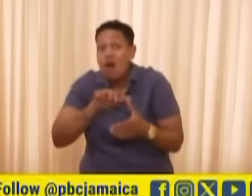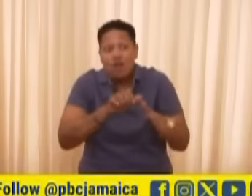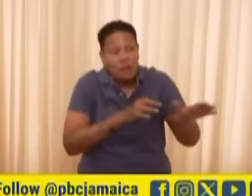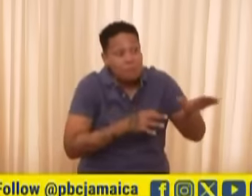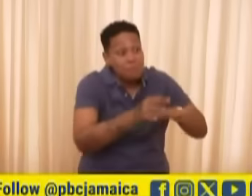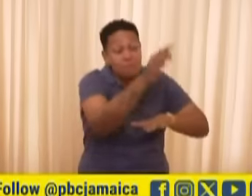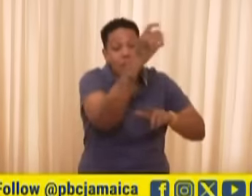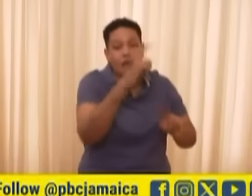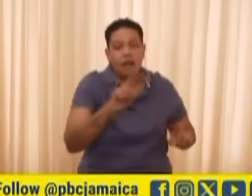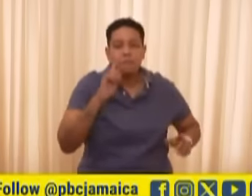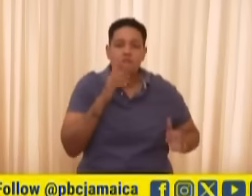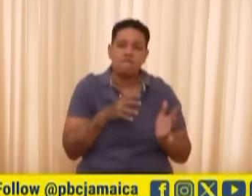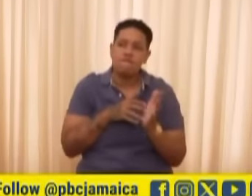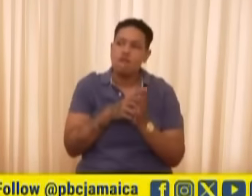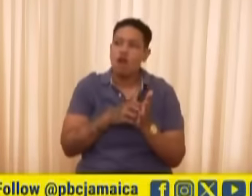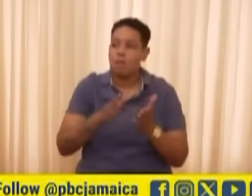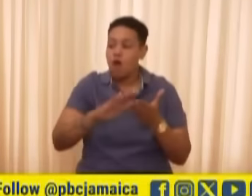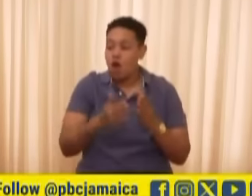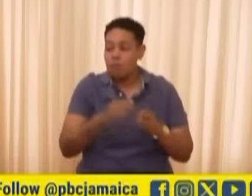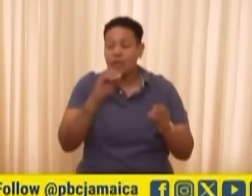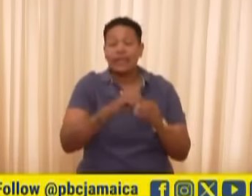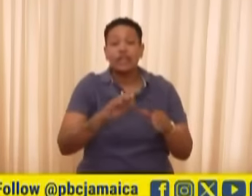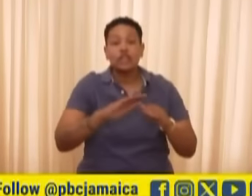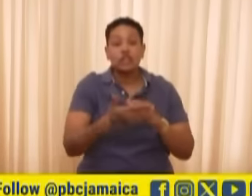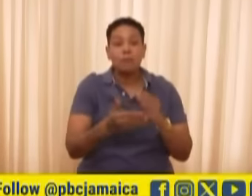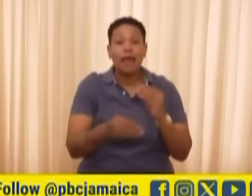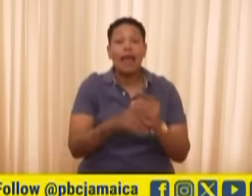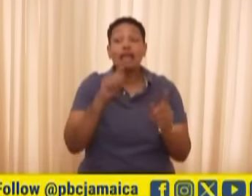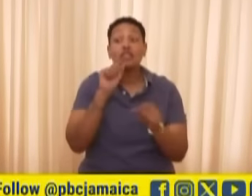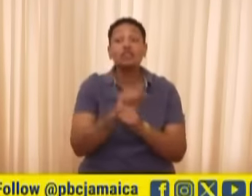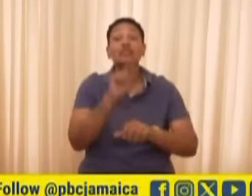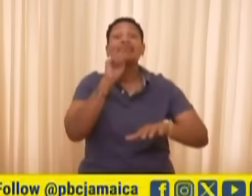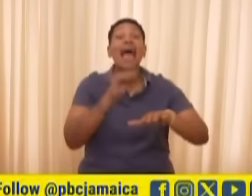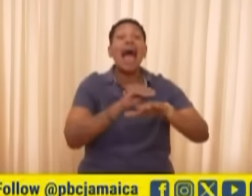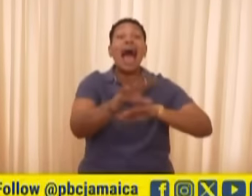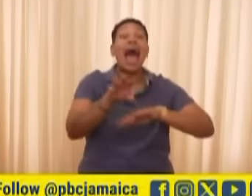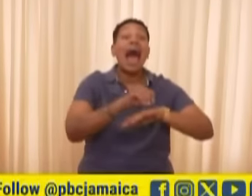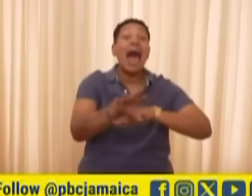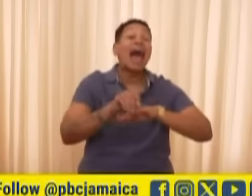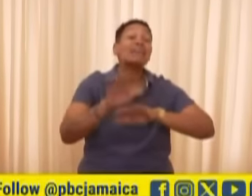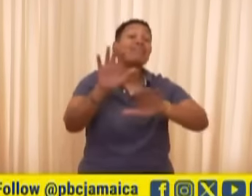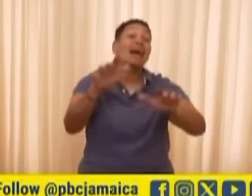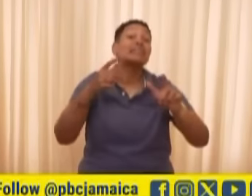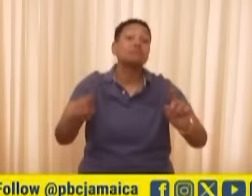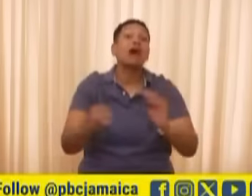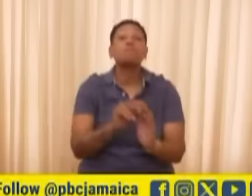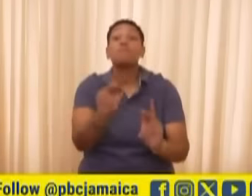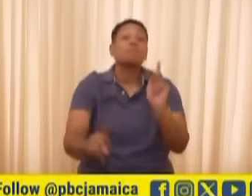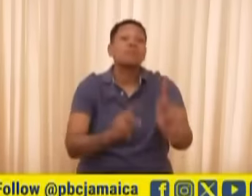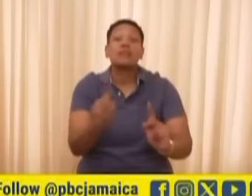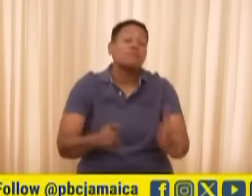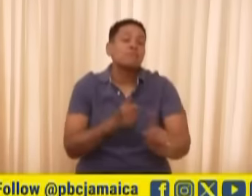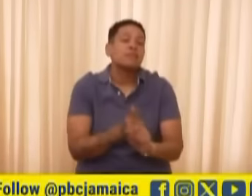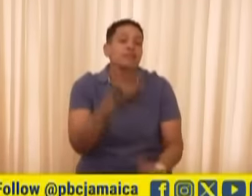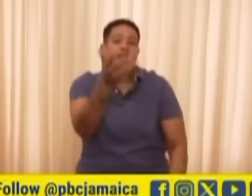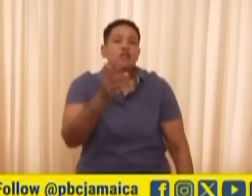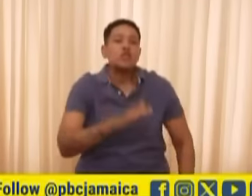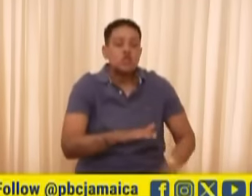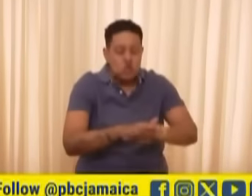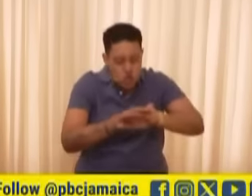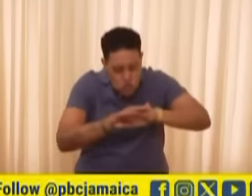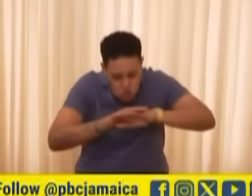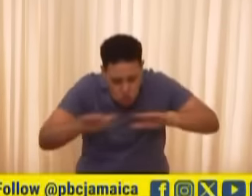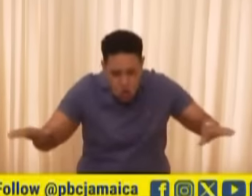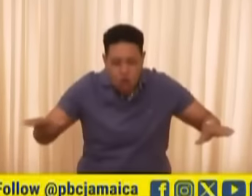communities in Jamaica that it is advisable that persons do